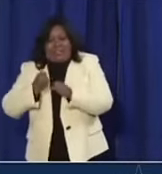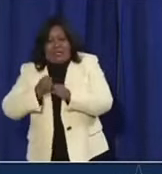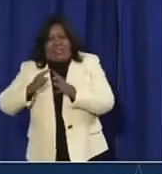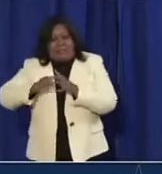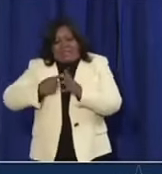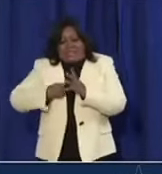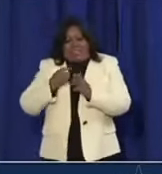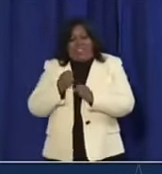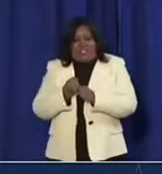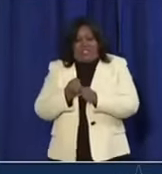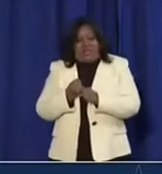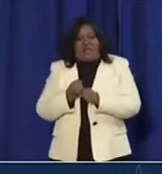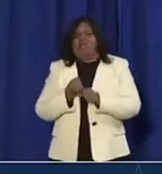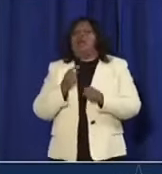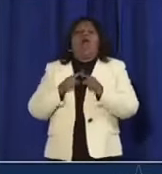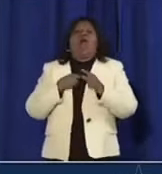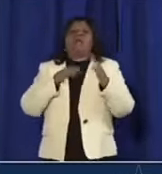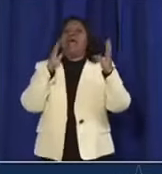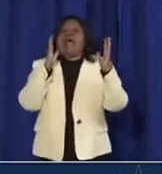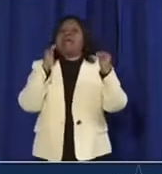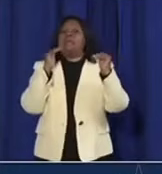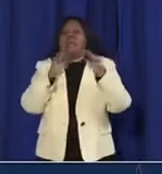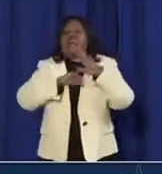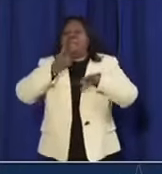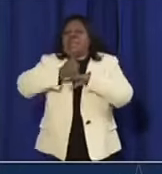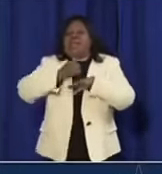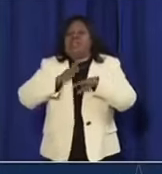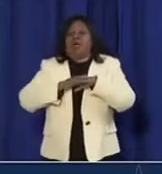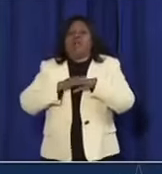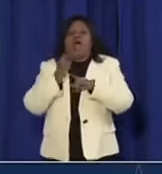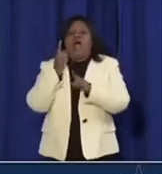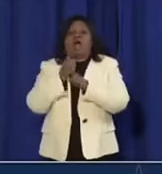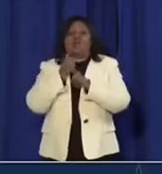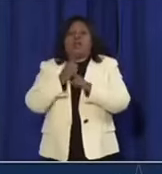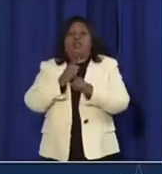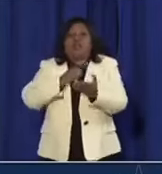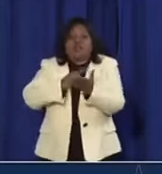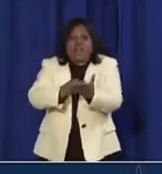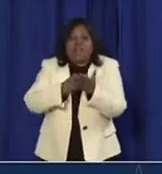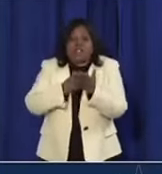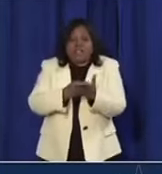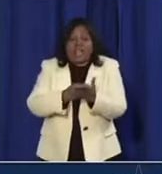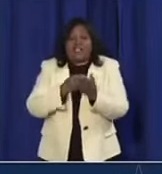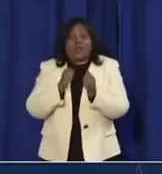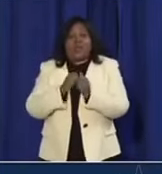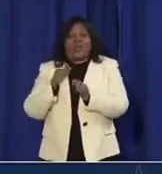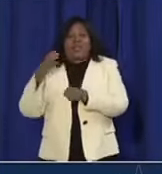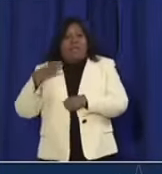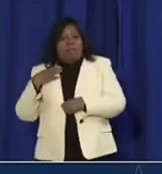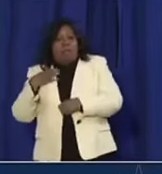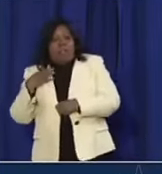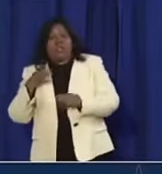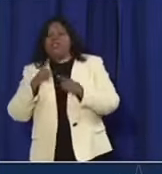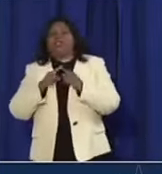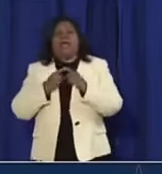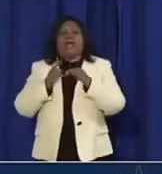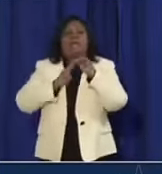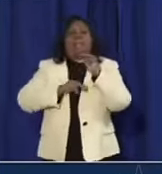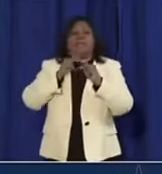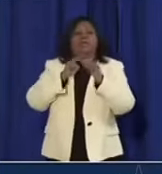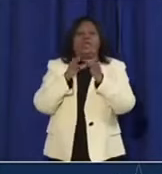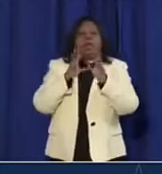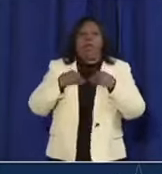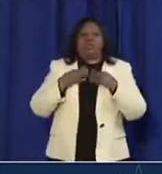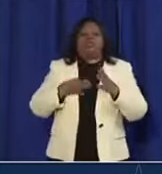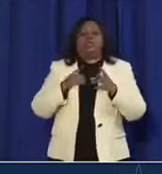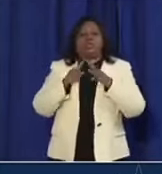of this year. Our expectations, based upon our regular conversations with employers and building owners, is that we're